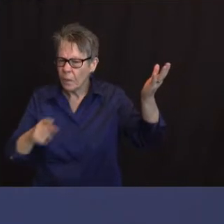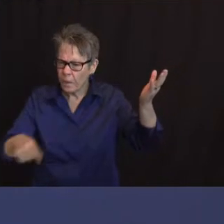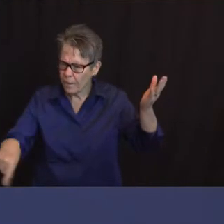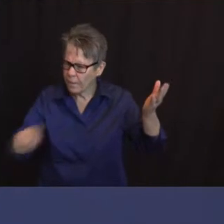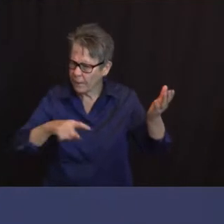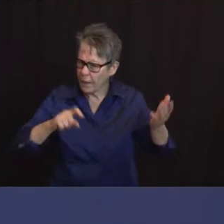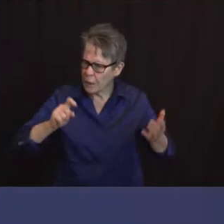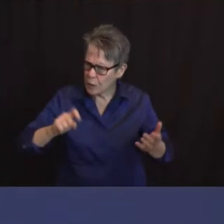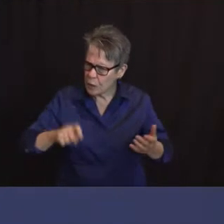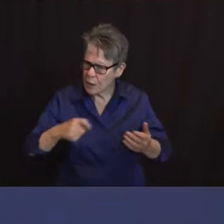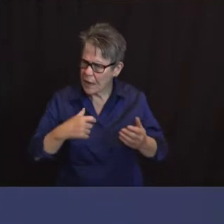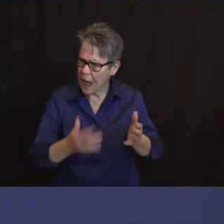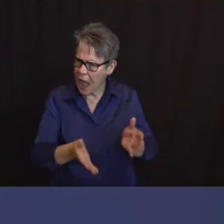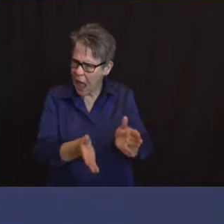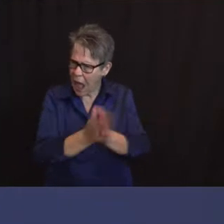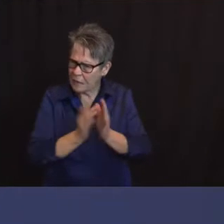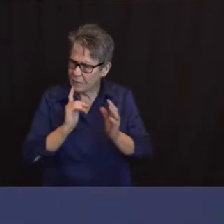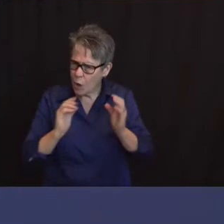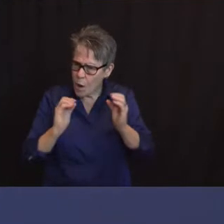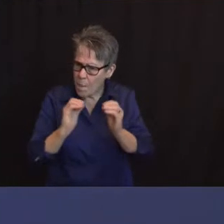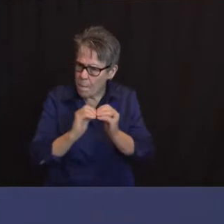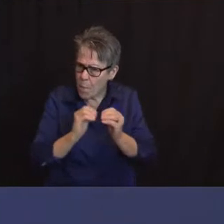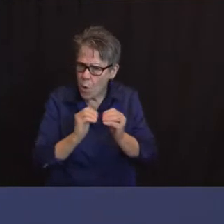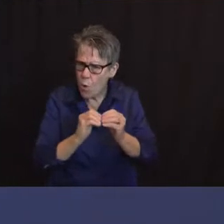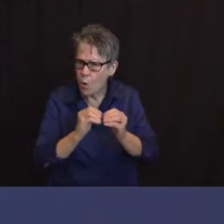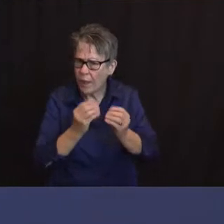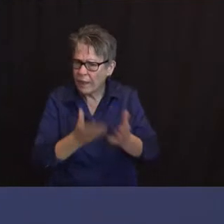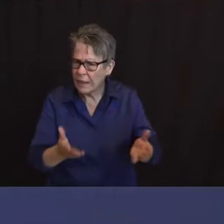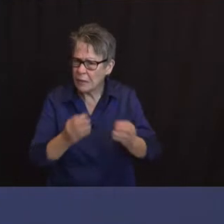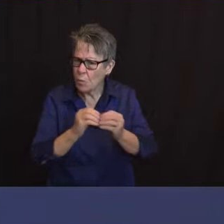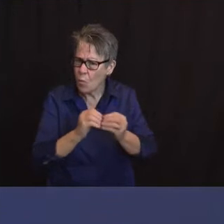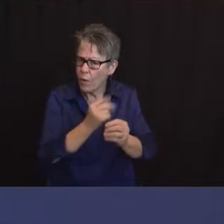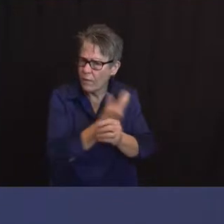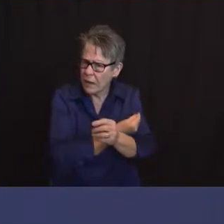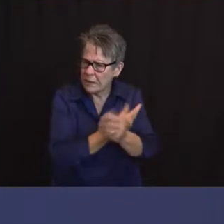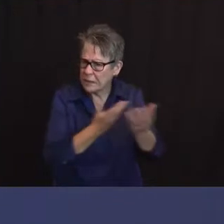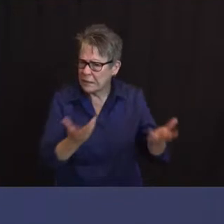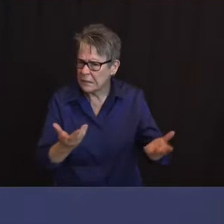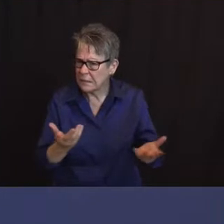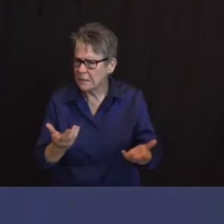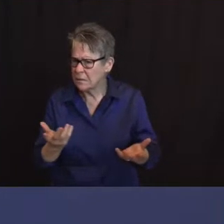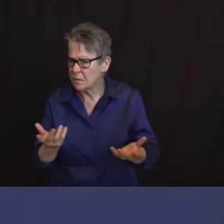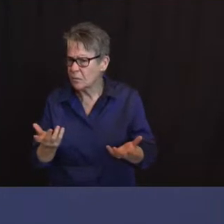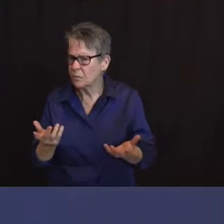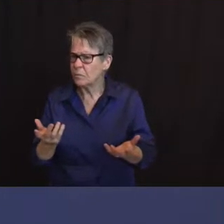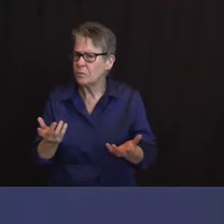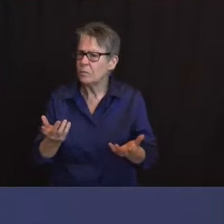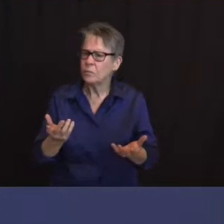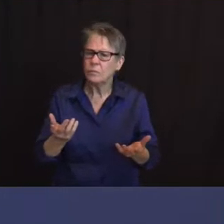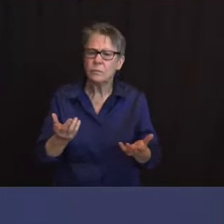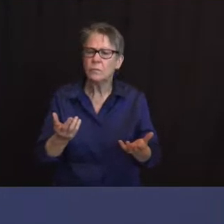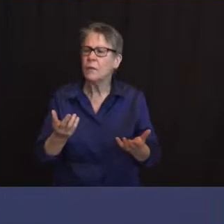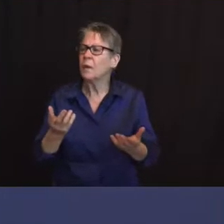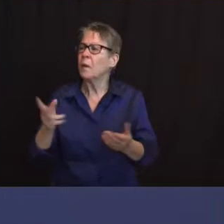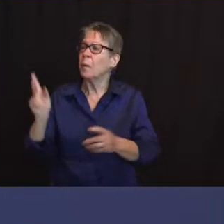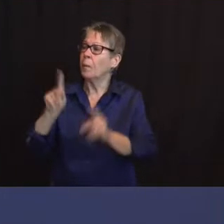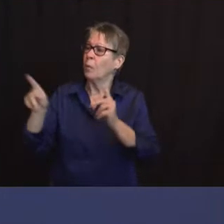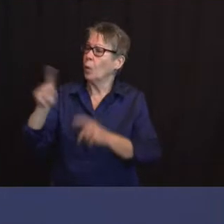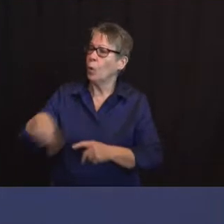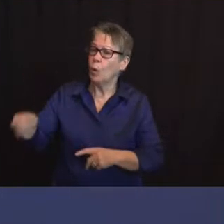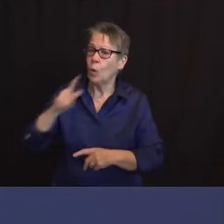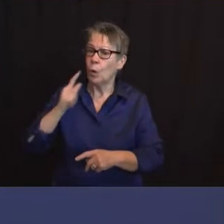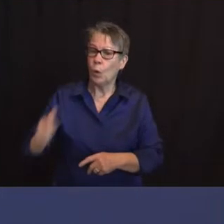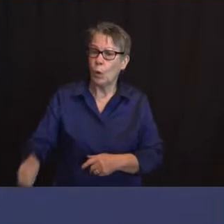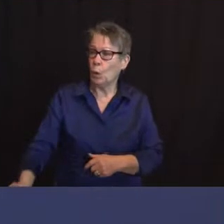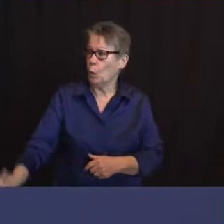yet, or is it too early to know about people who are refusing to take the vaccine for any reason? Is that knowable yet, or do we just kind of have to